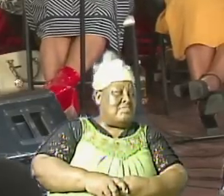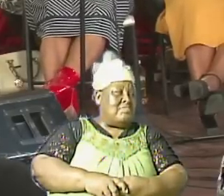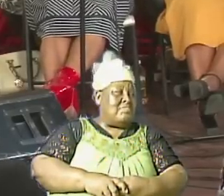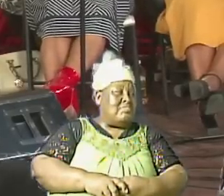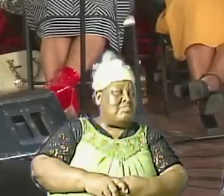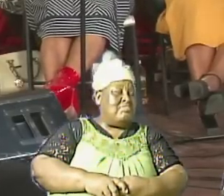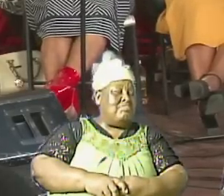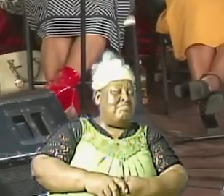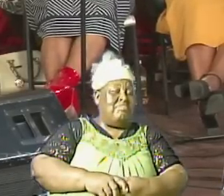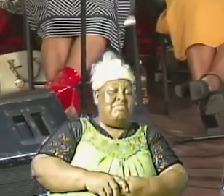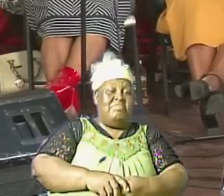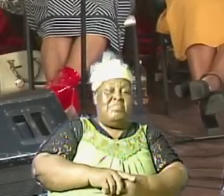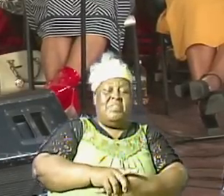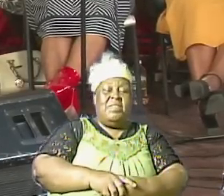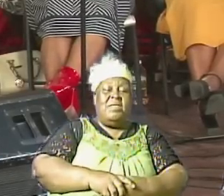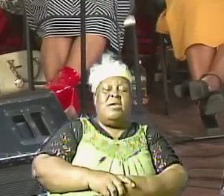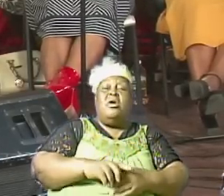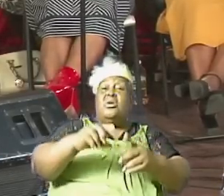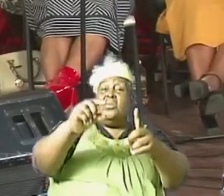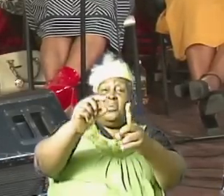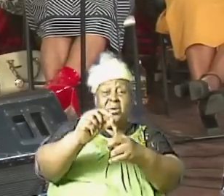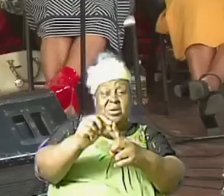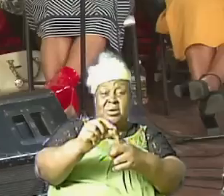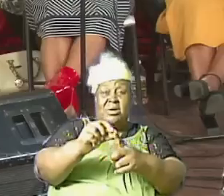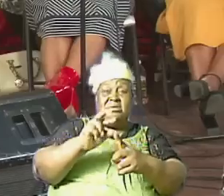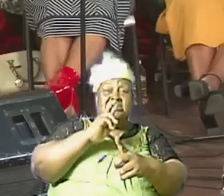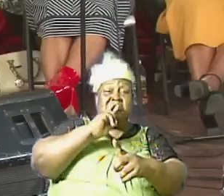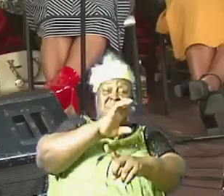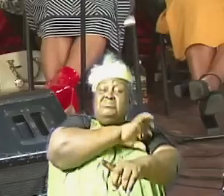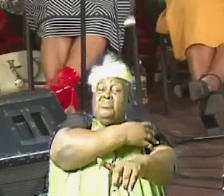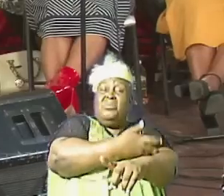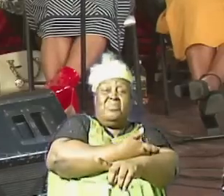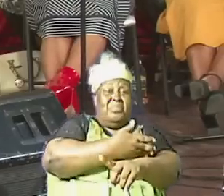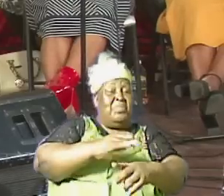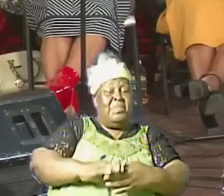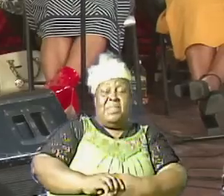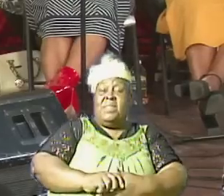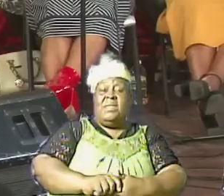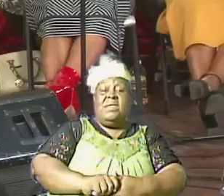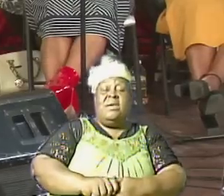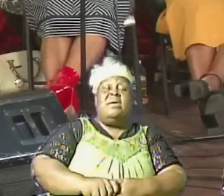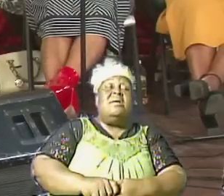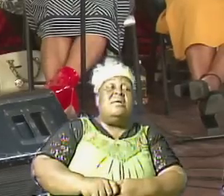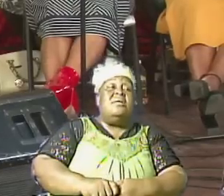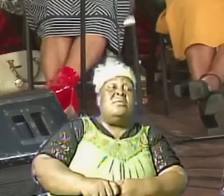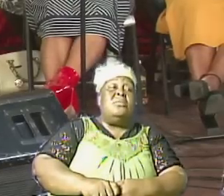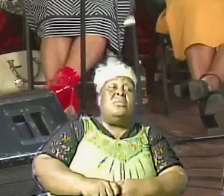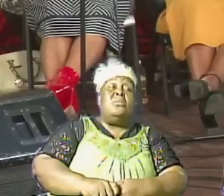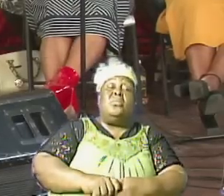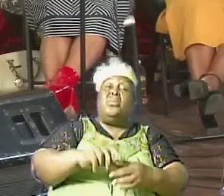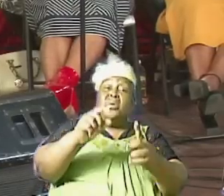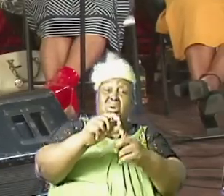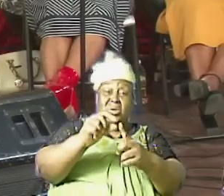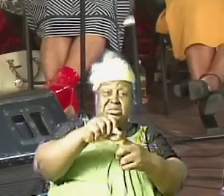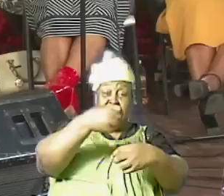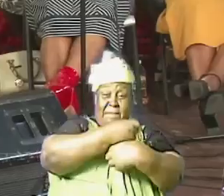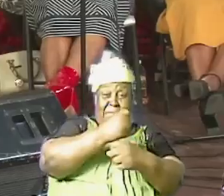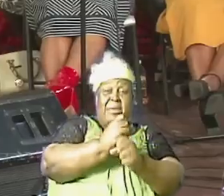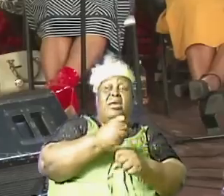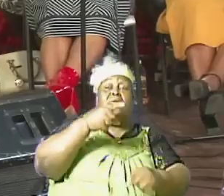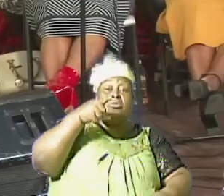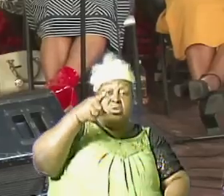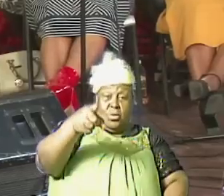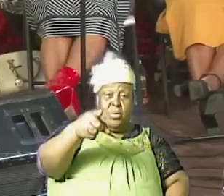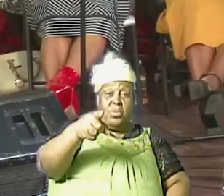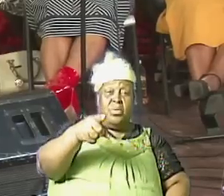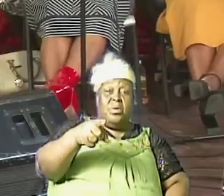Hallelujah. Hallelujah. Words are powerful. Words can make